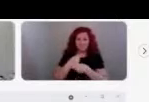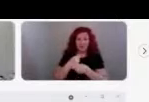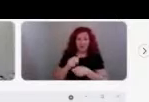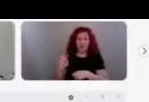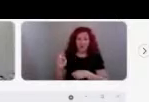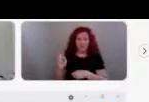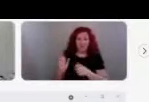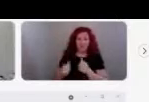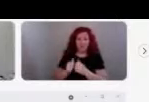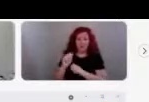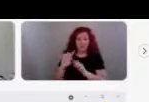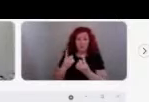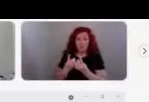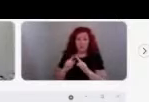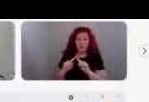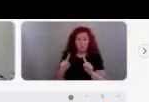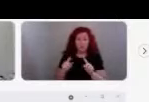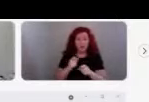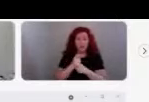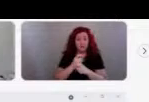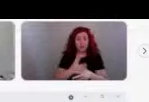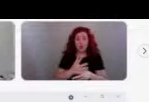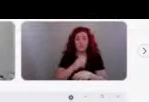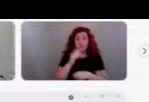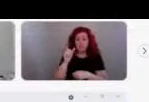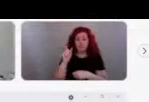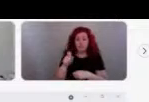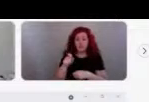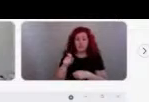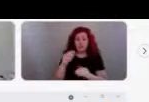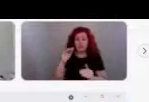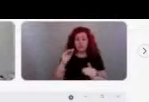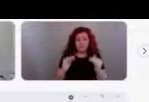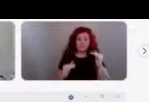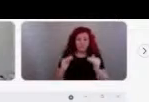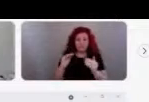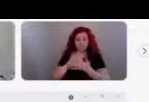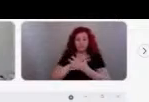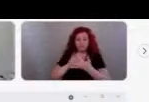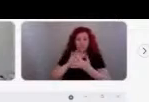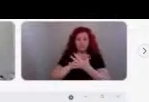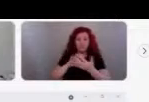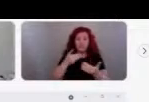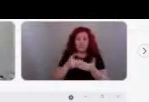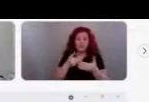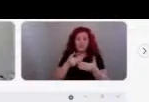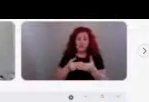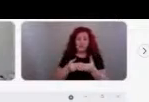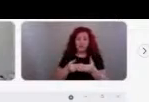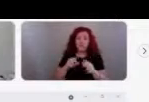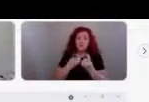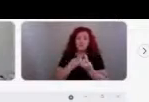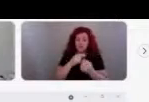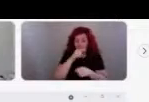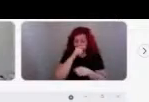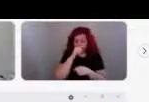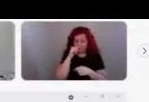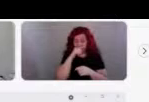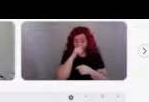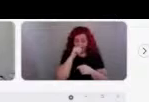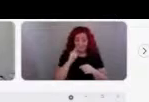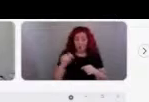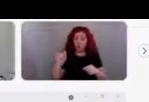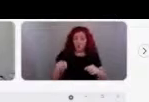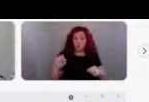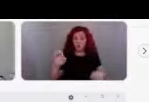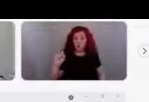majority district but it causes unnecessary distortions in nearby districts tucson estates is added